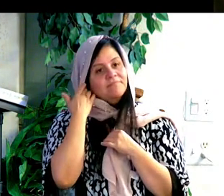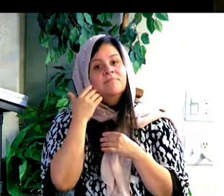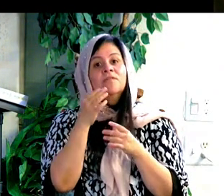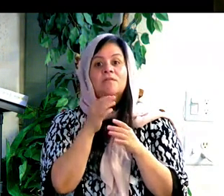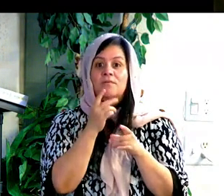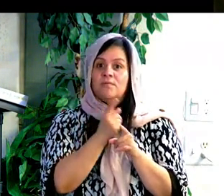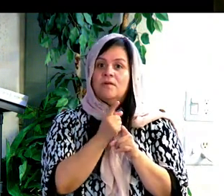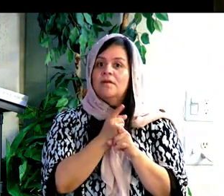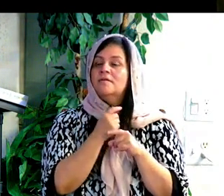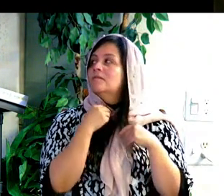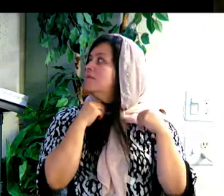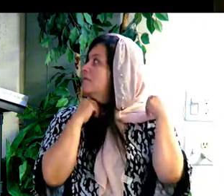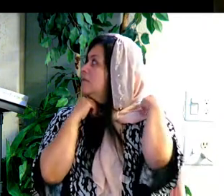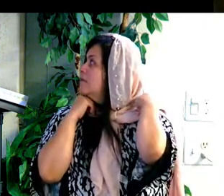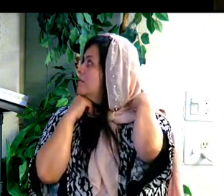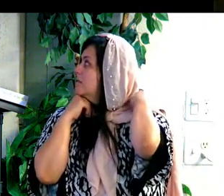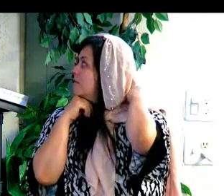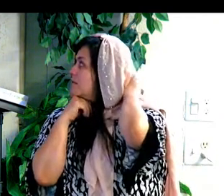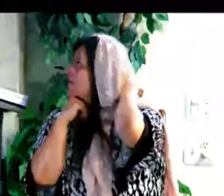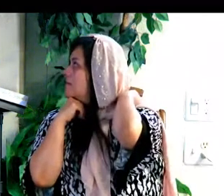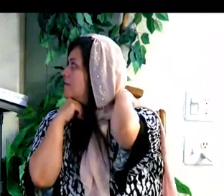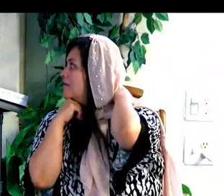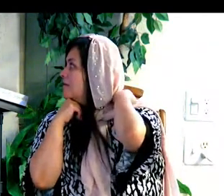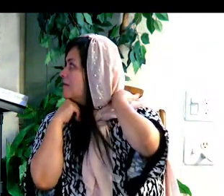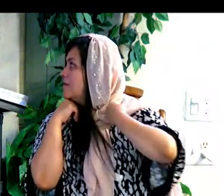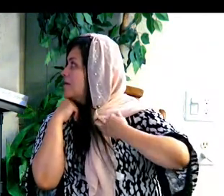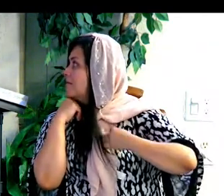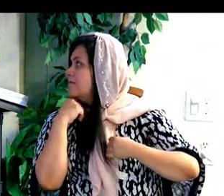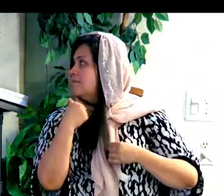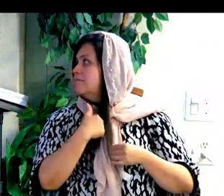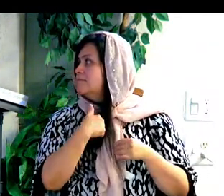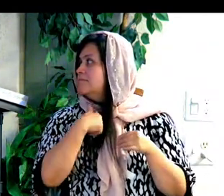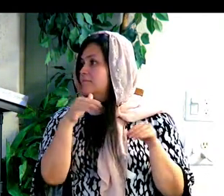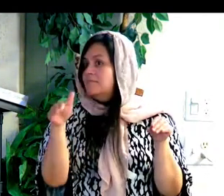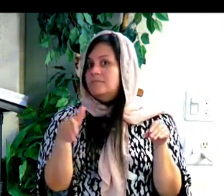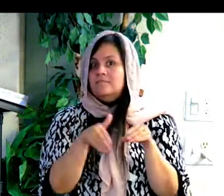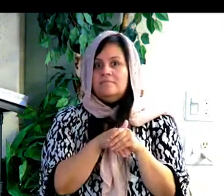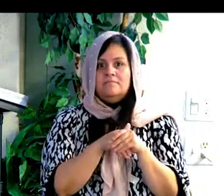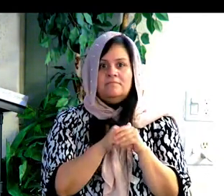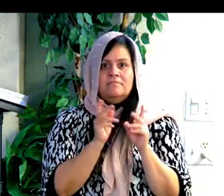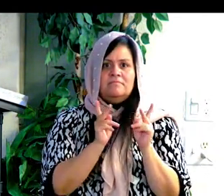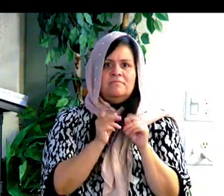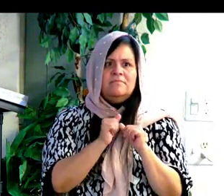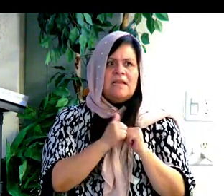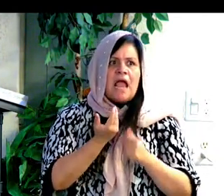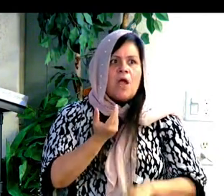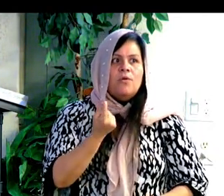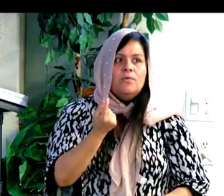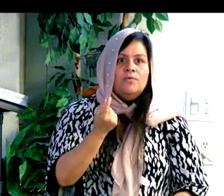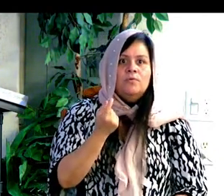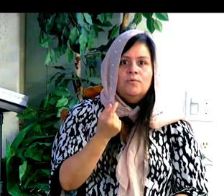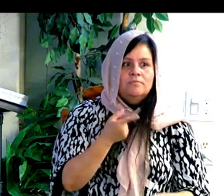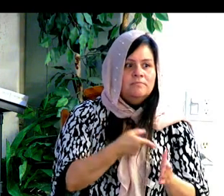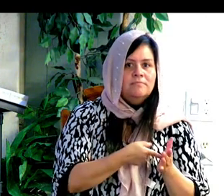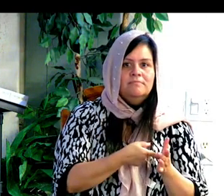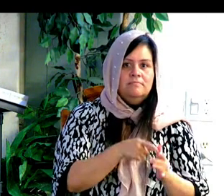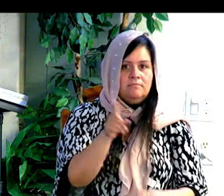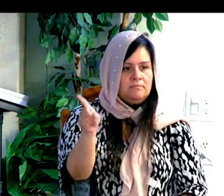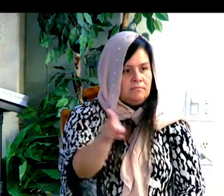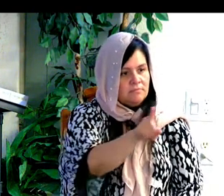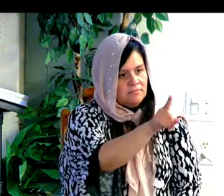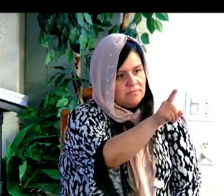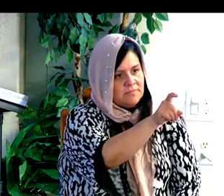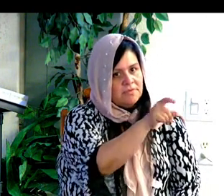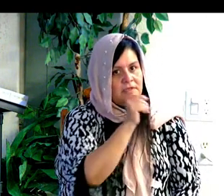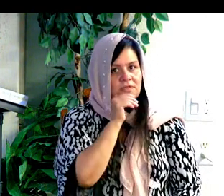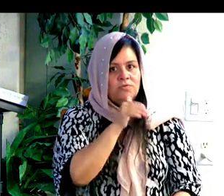guy, when I do marriages and it's like, so how do we do this? Ask her. Entonces, cuando va haber una boda